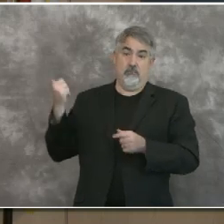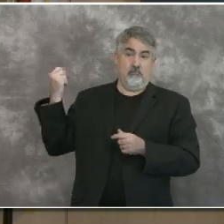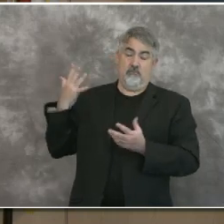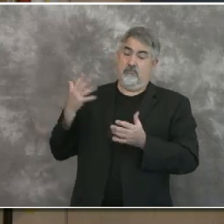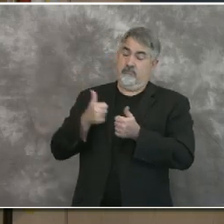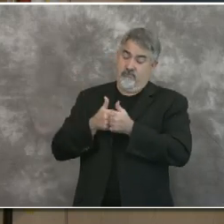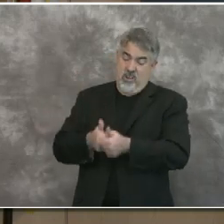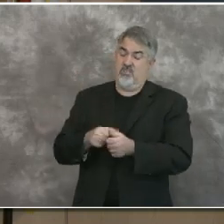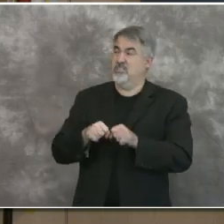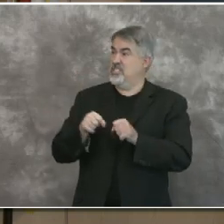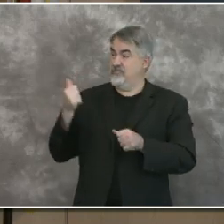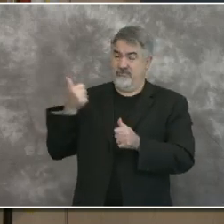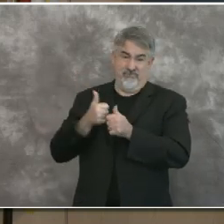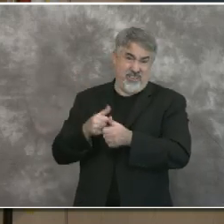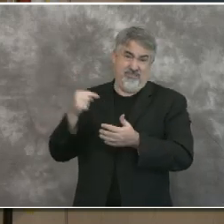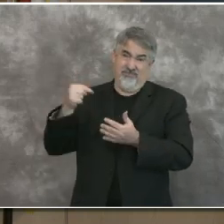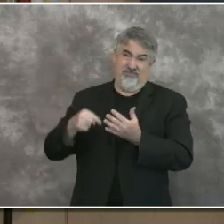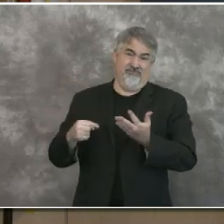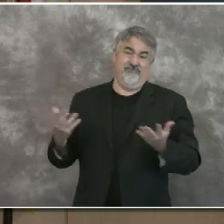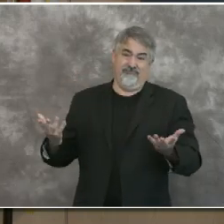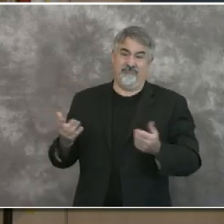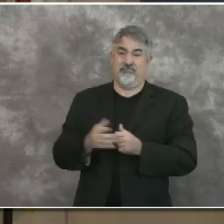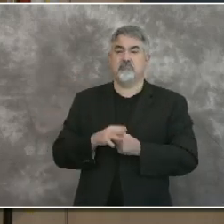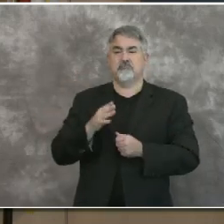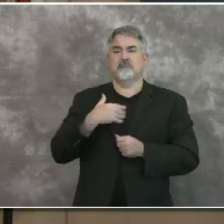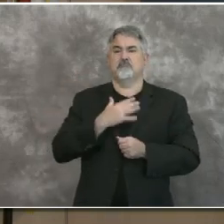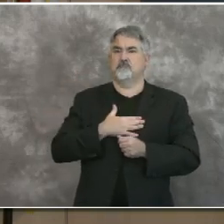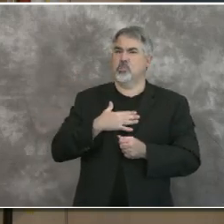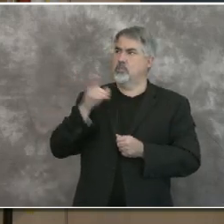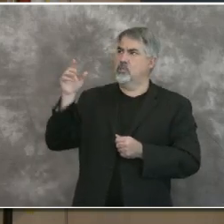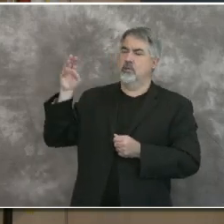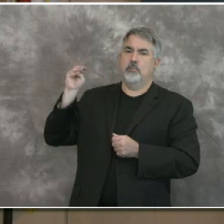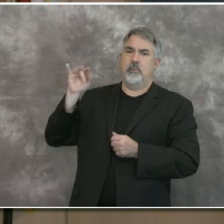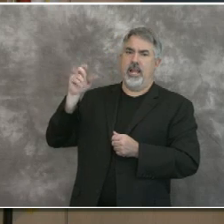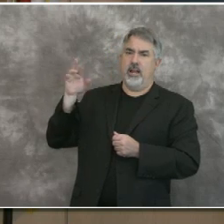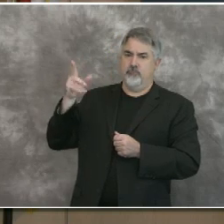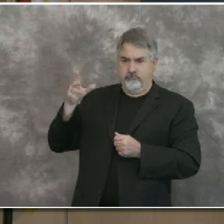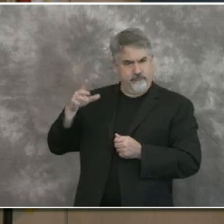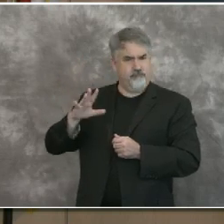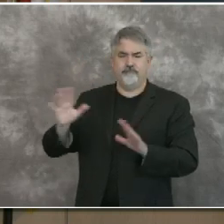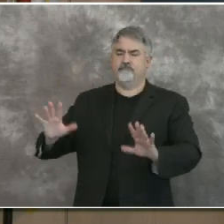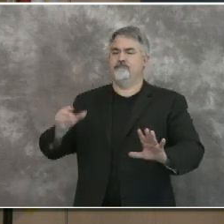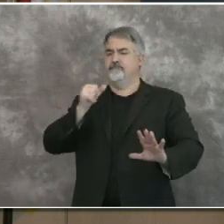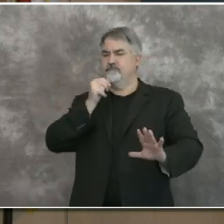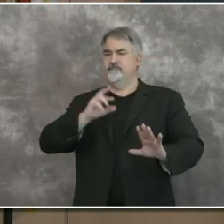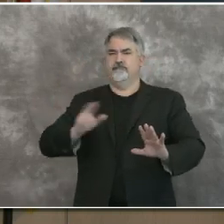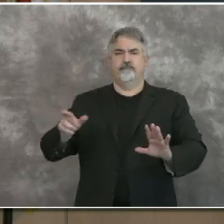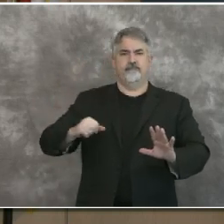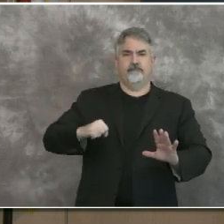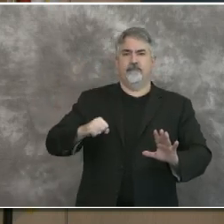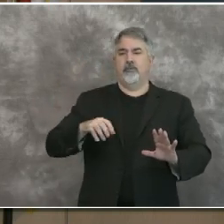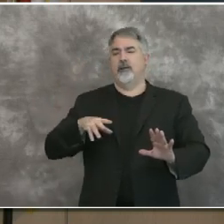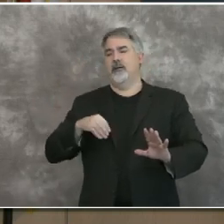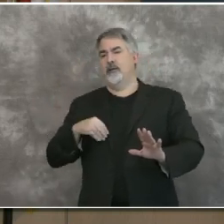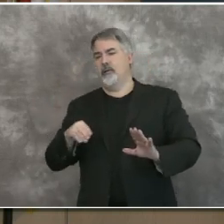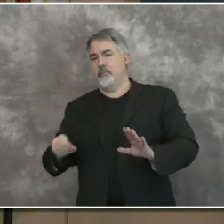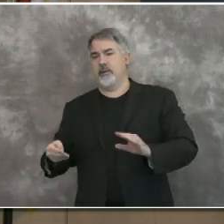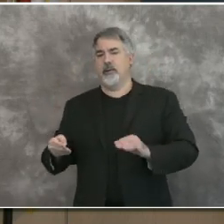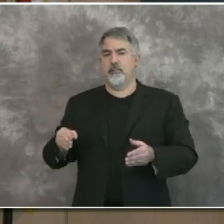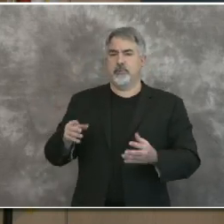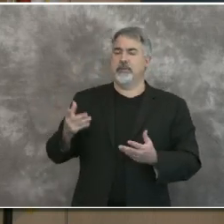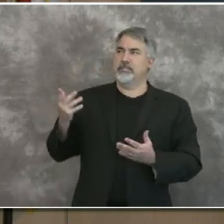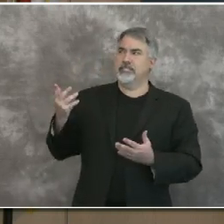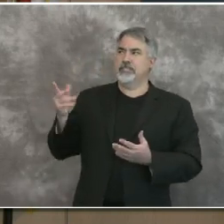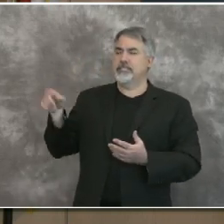that we have. And so, you know, we appreciate the mayor as reluctantly as he had to, basically clarifying that is not the position of the city